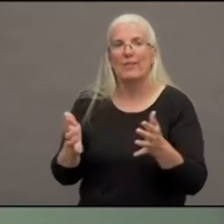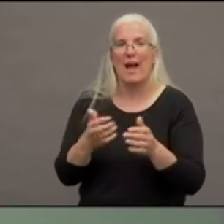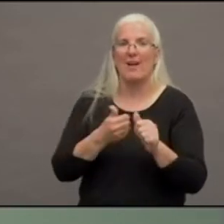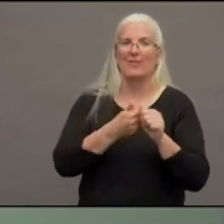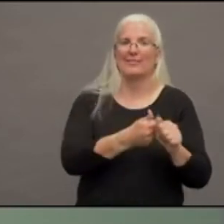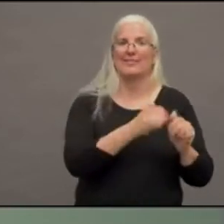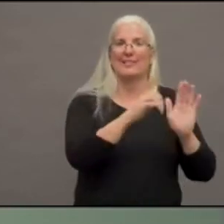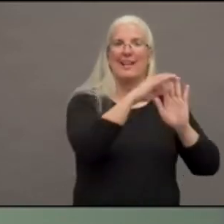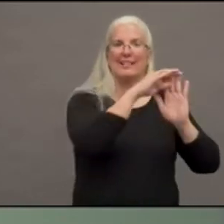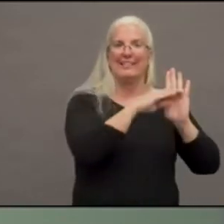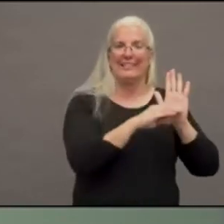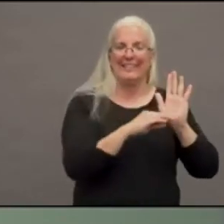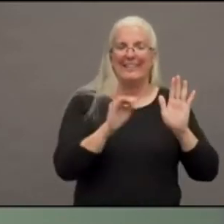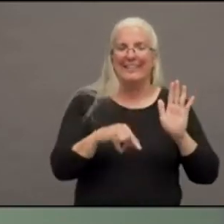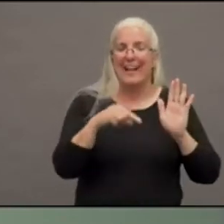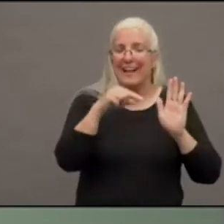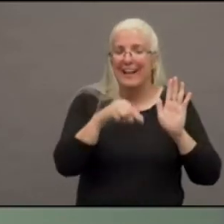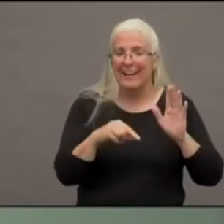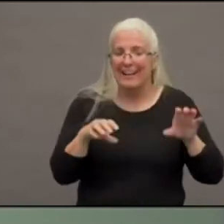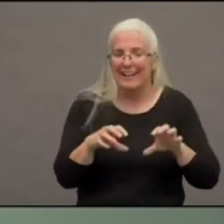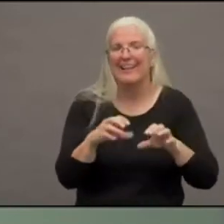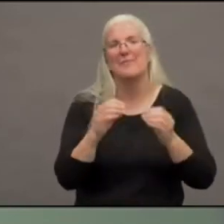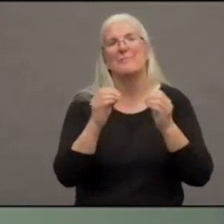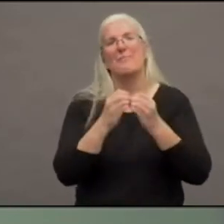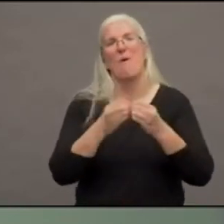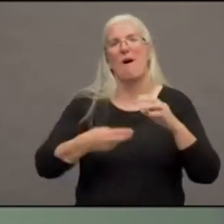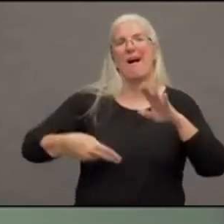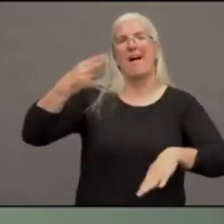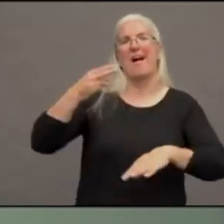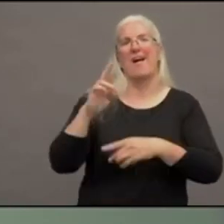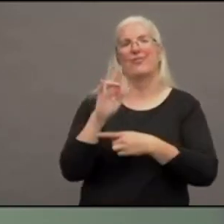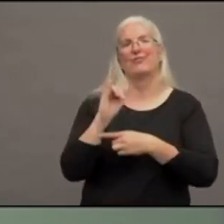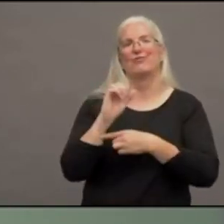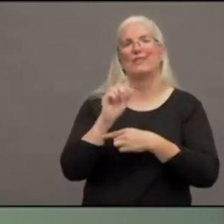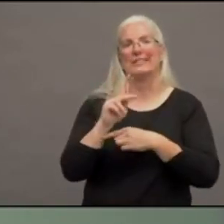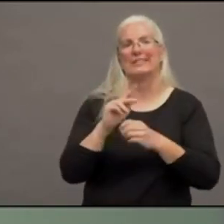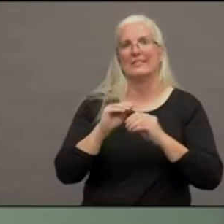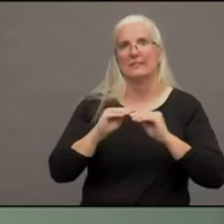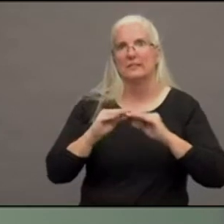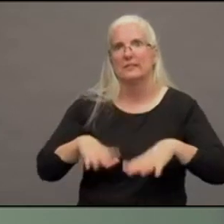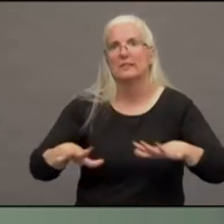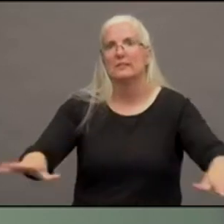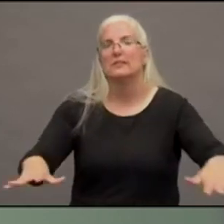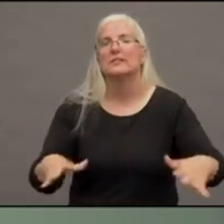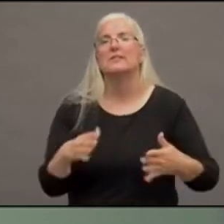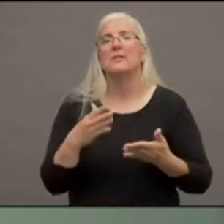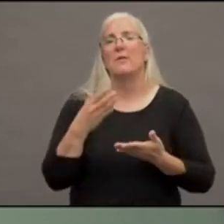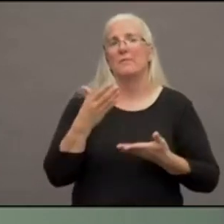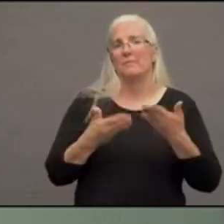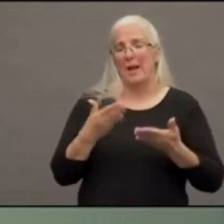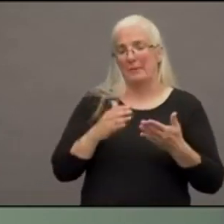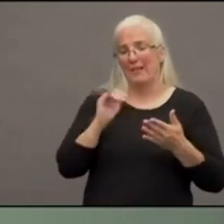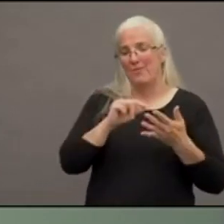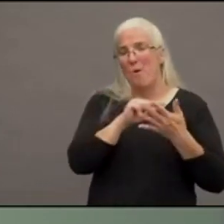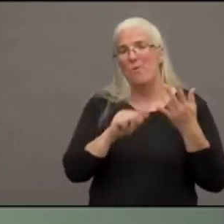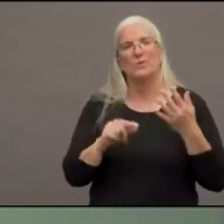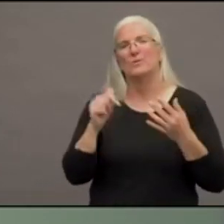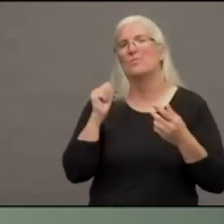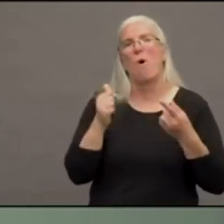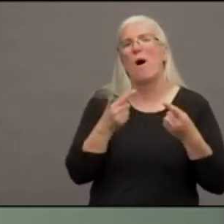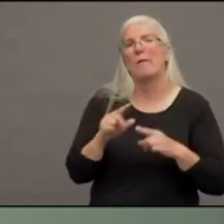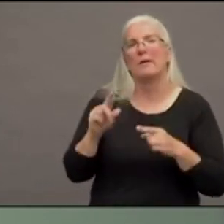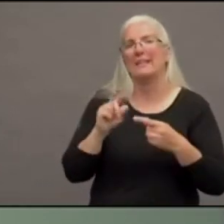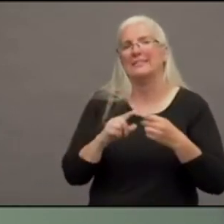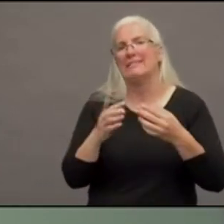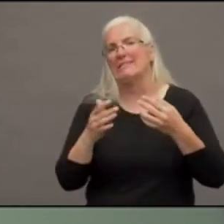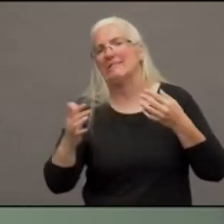risk and probably won't be able to occur for some time. Activities where you'd have to remove your face